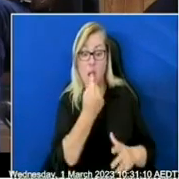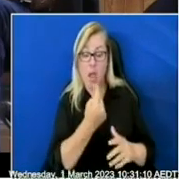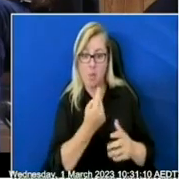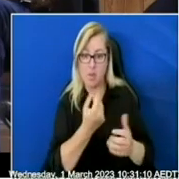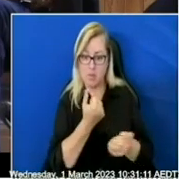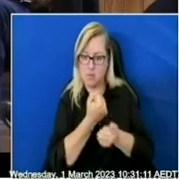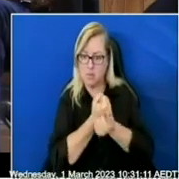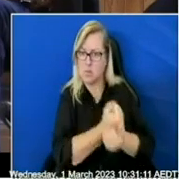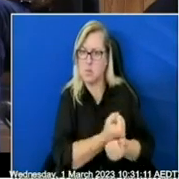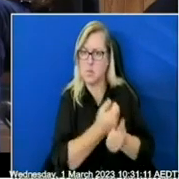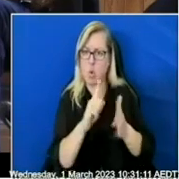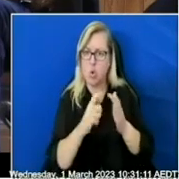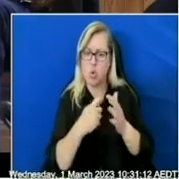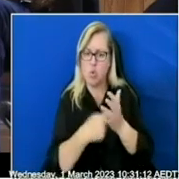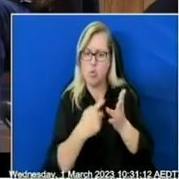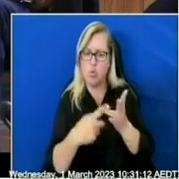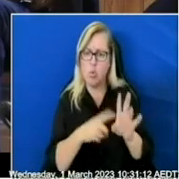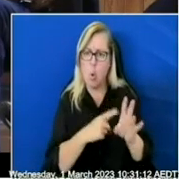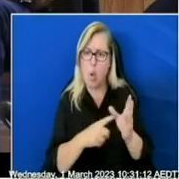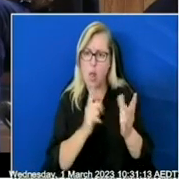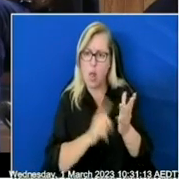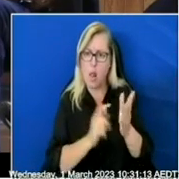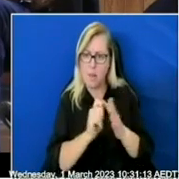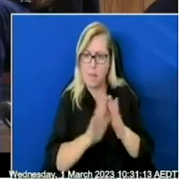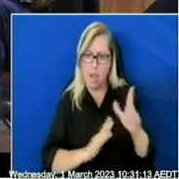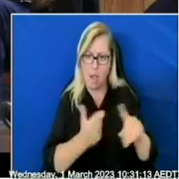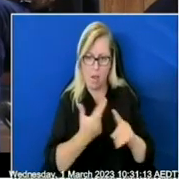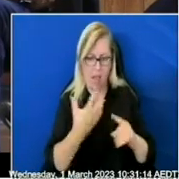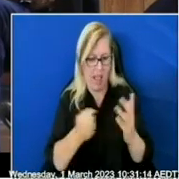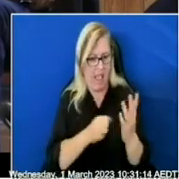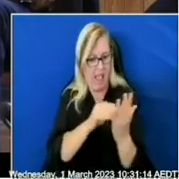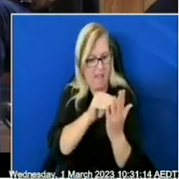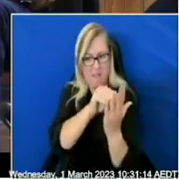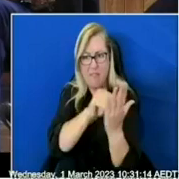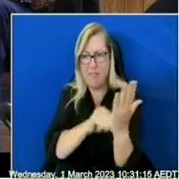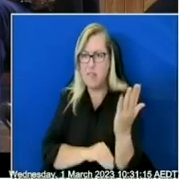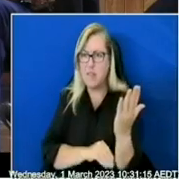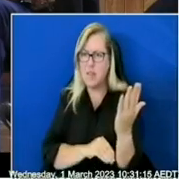records there, there's all these other comments. And